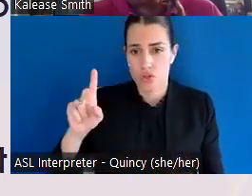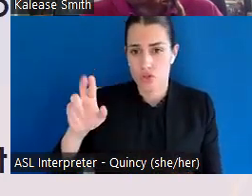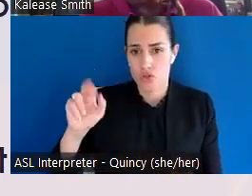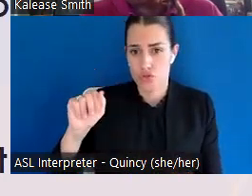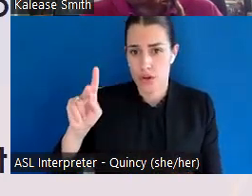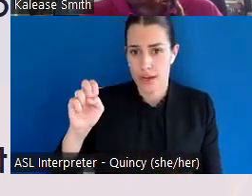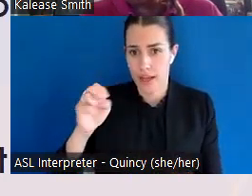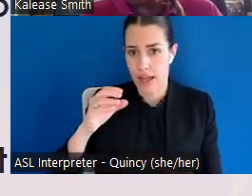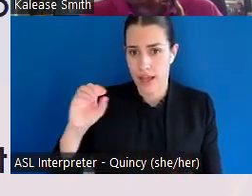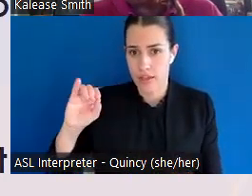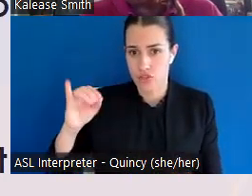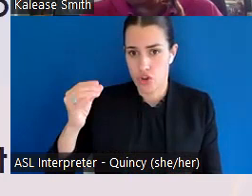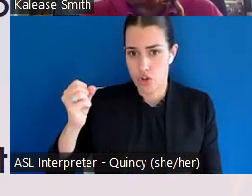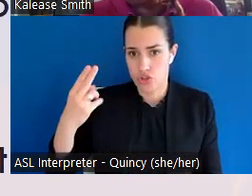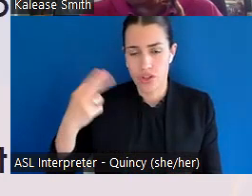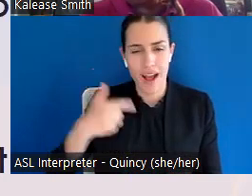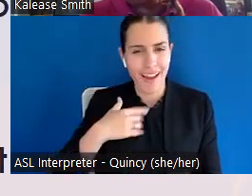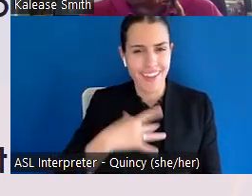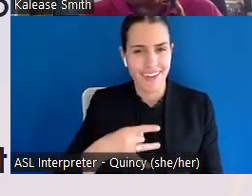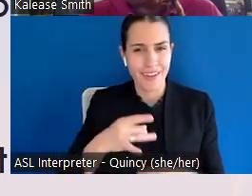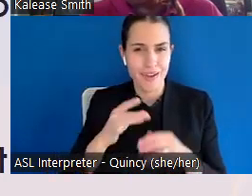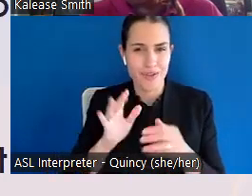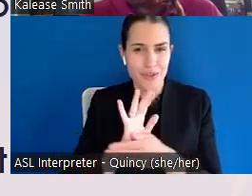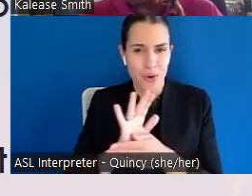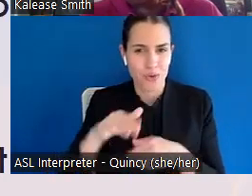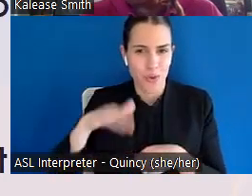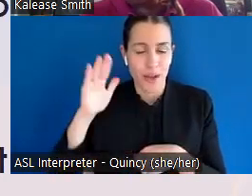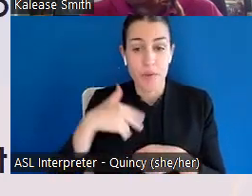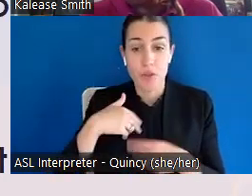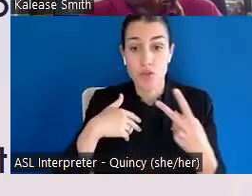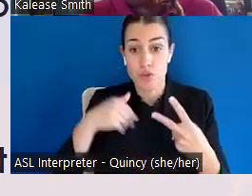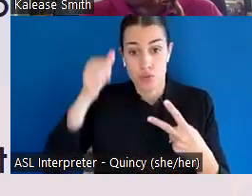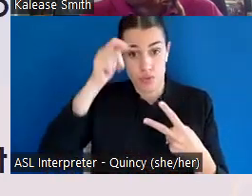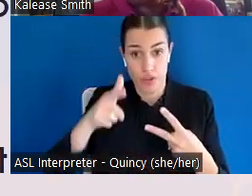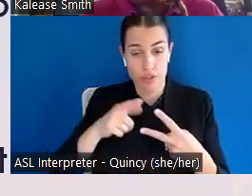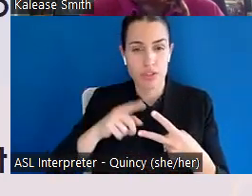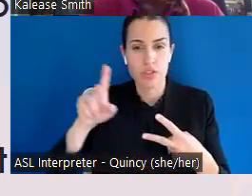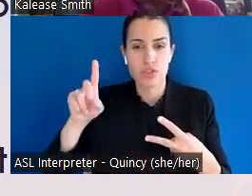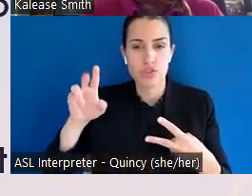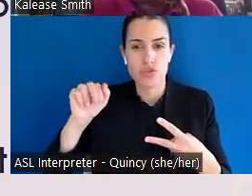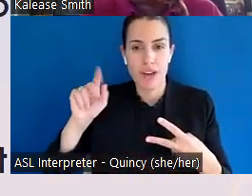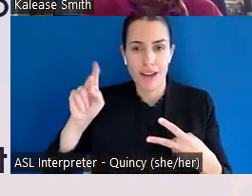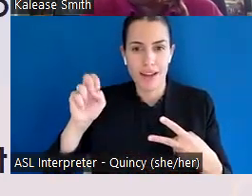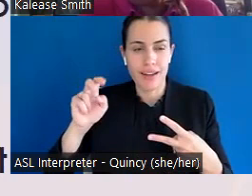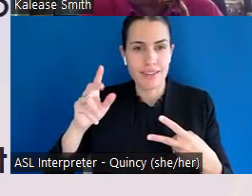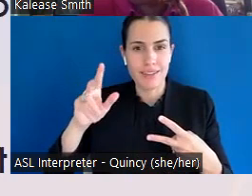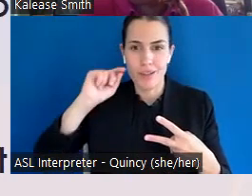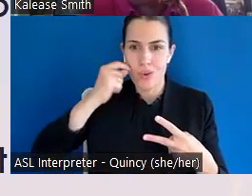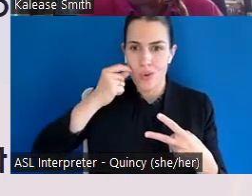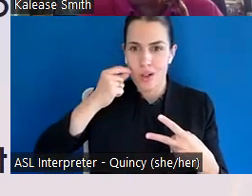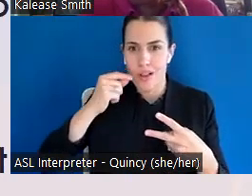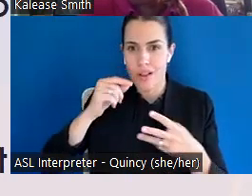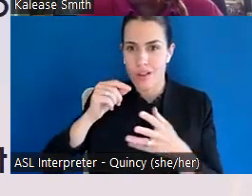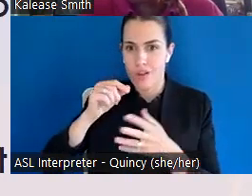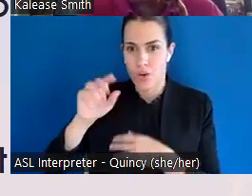show growing up. And there are these two brothers, and Drake is kind of seen as this cool womanizer